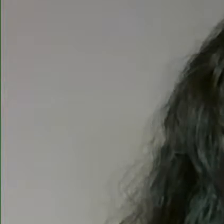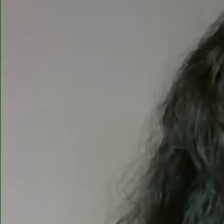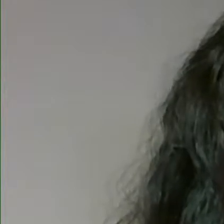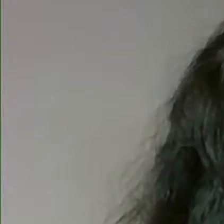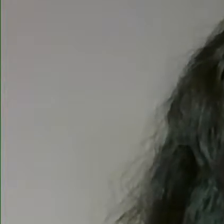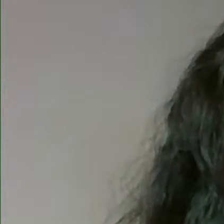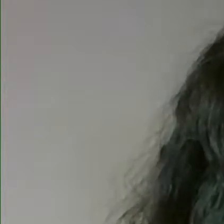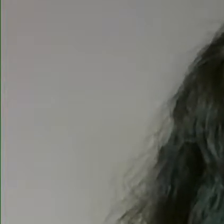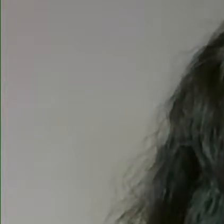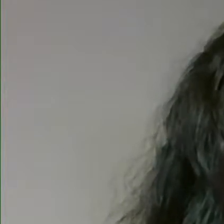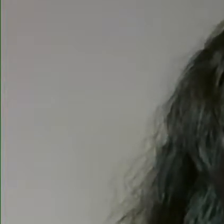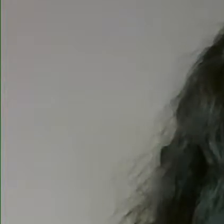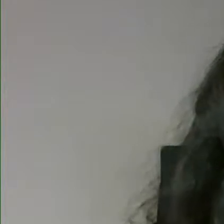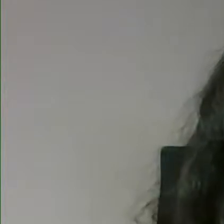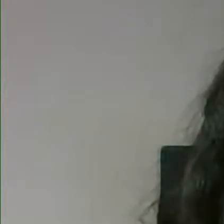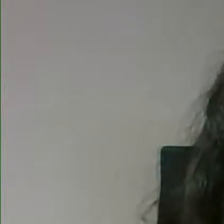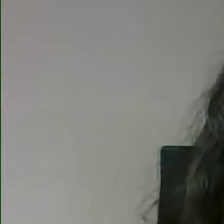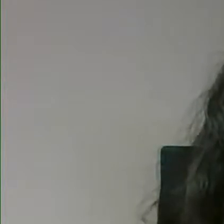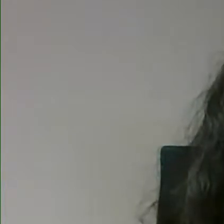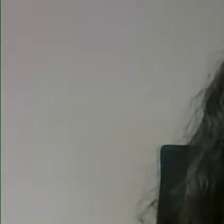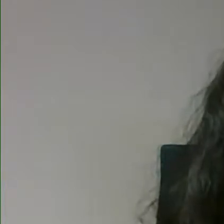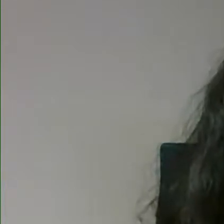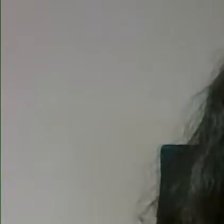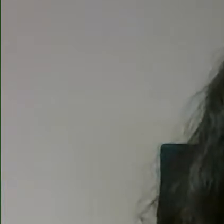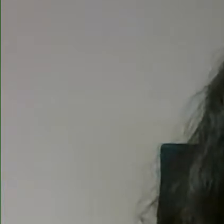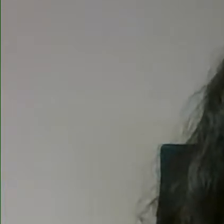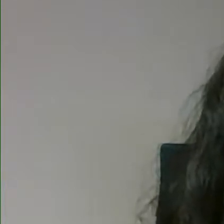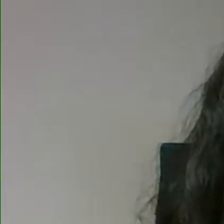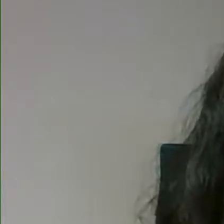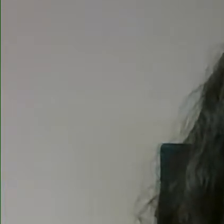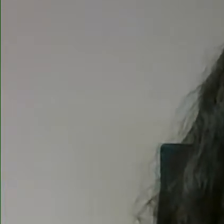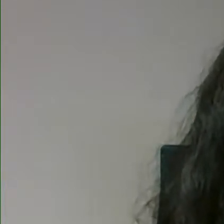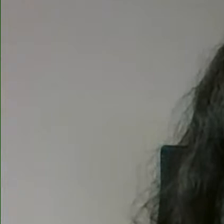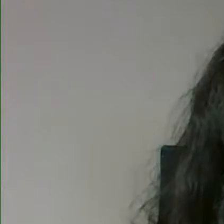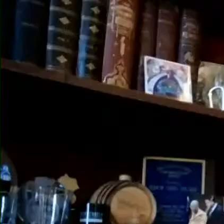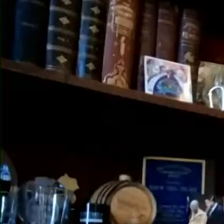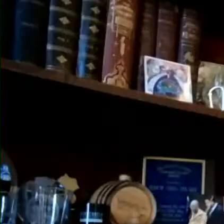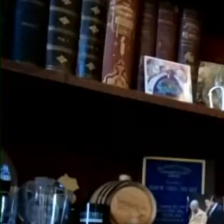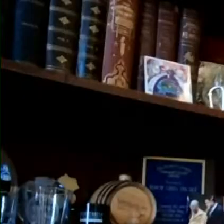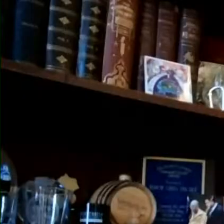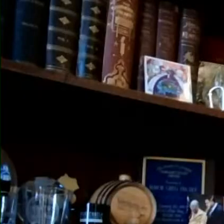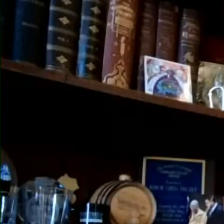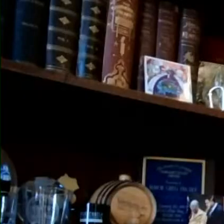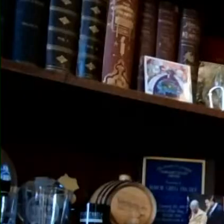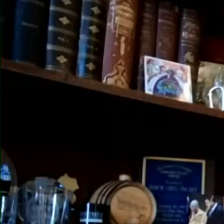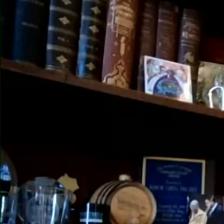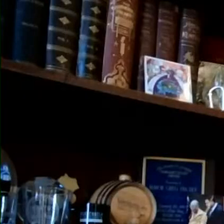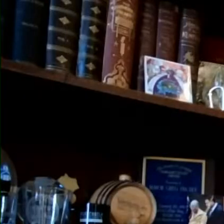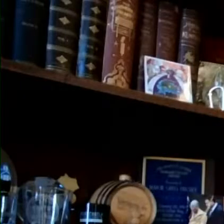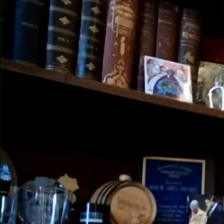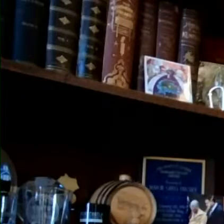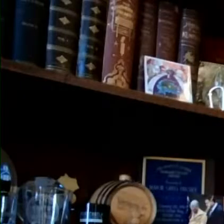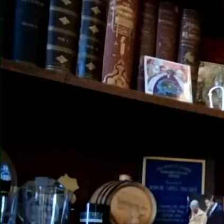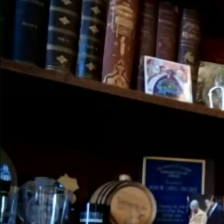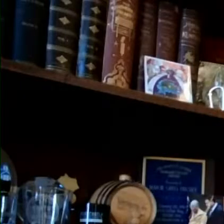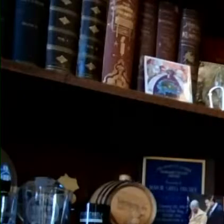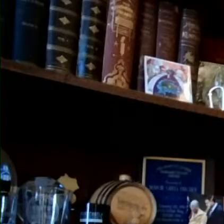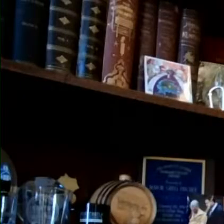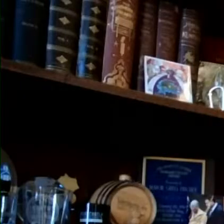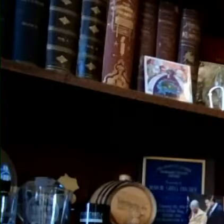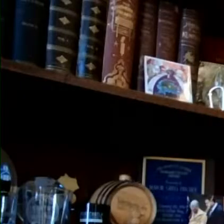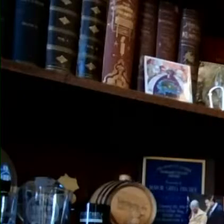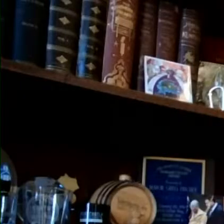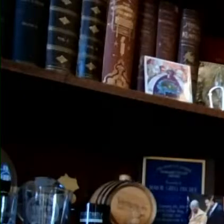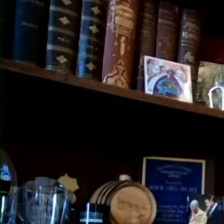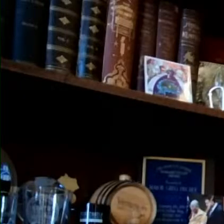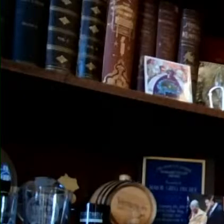given the limitations around the data, is less than 7%. And is that, you want to talk about the problem with the getting all of the tests? So because